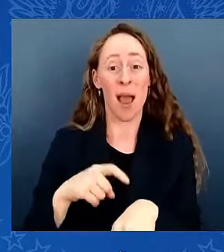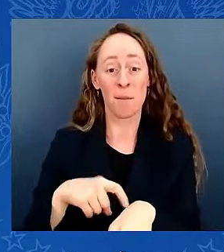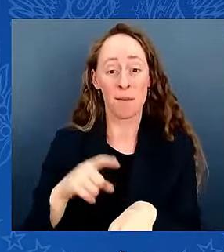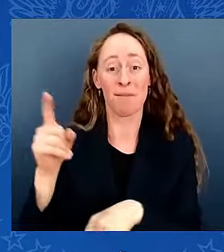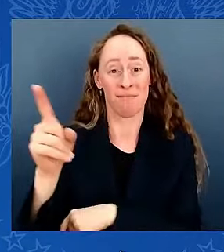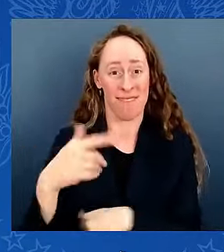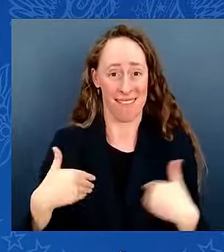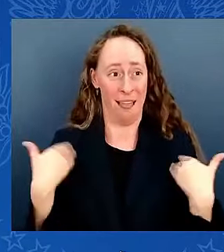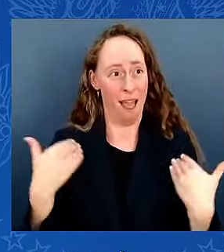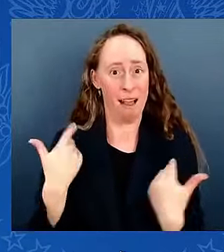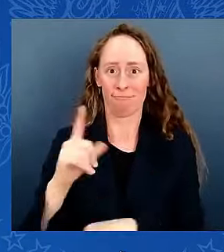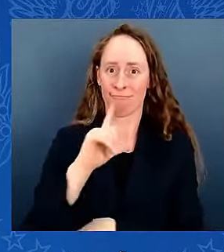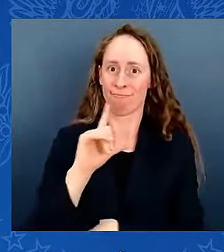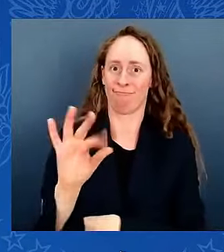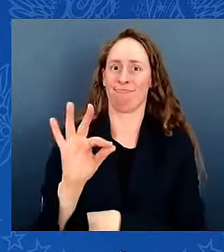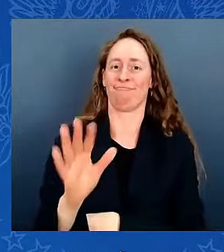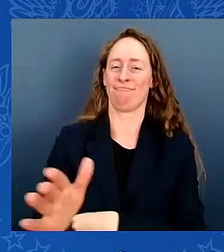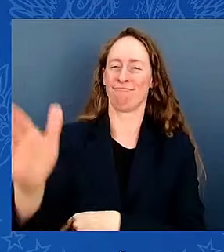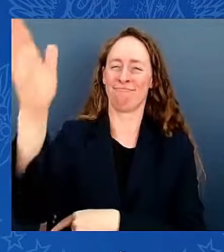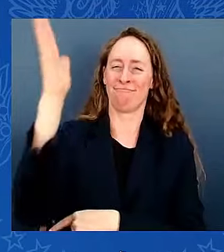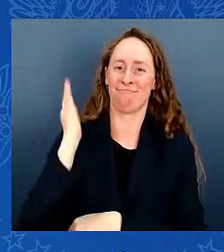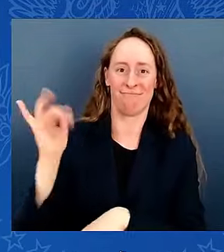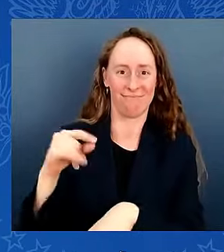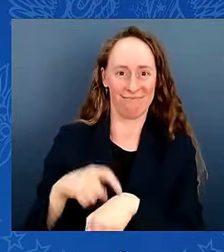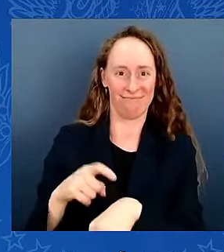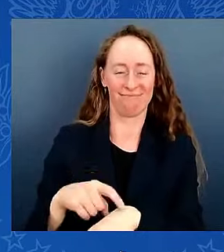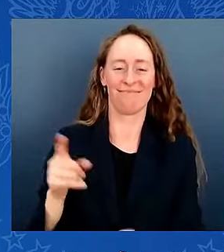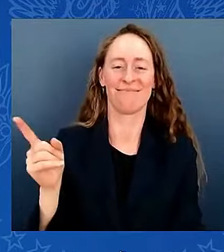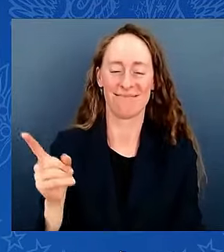And for over 50 years, he has devoted his